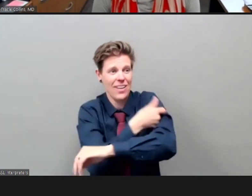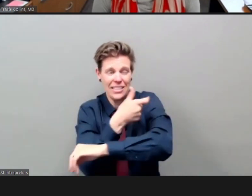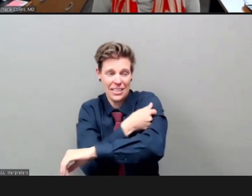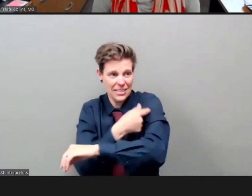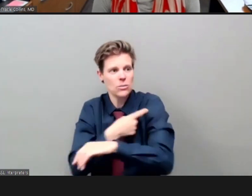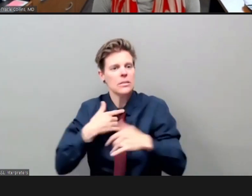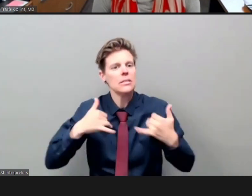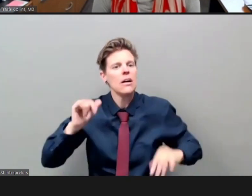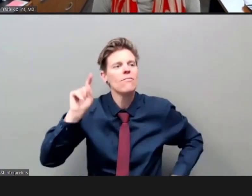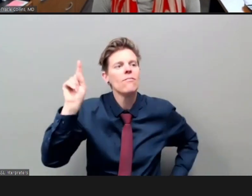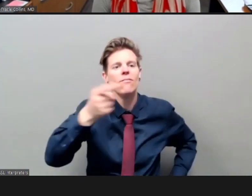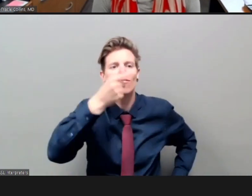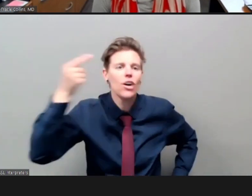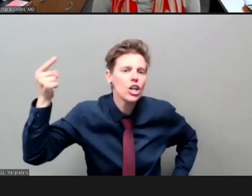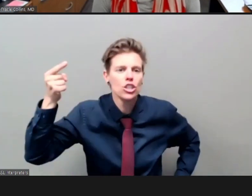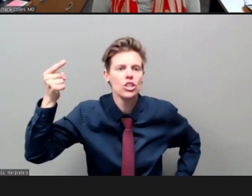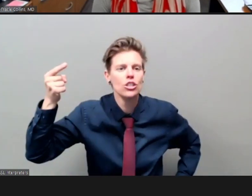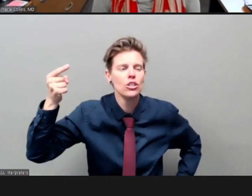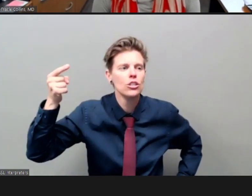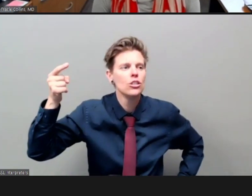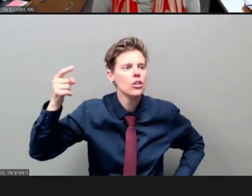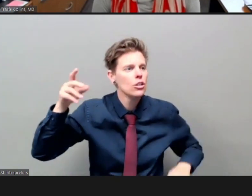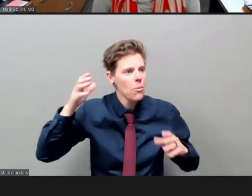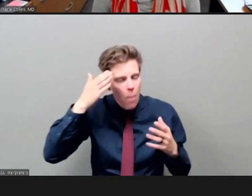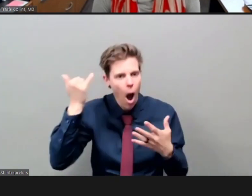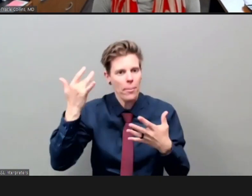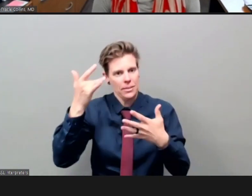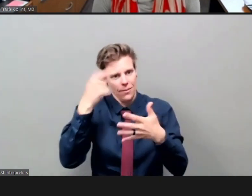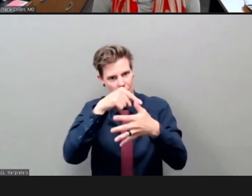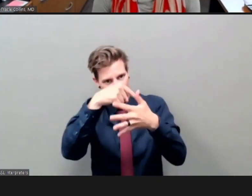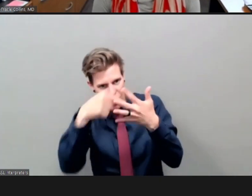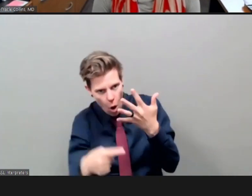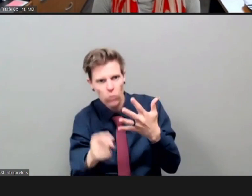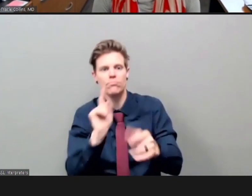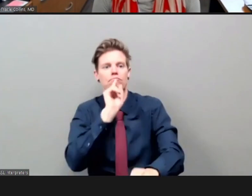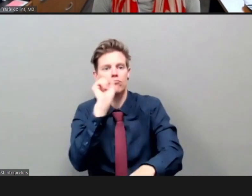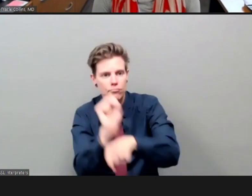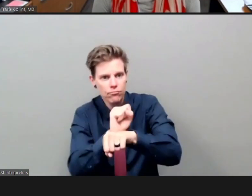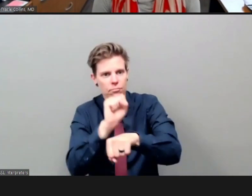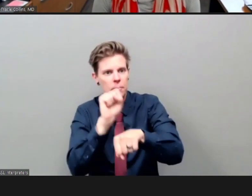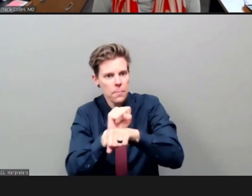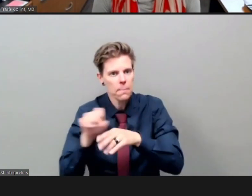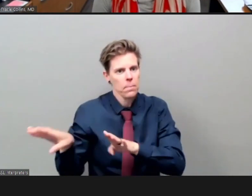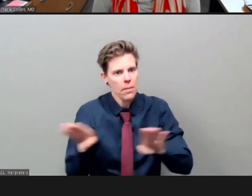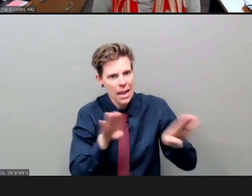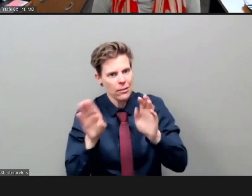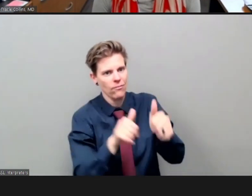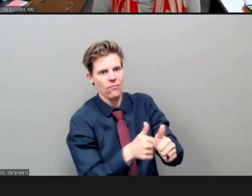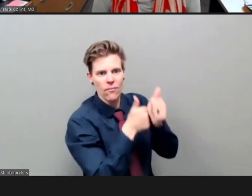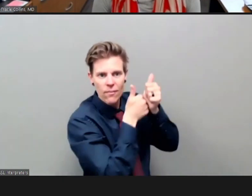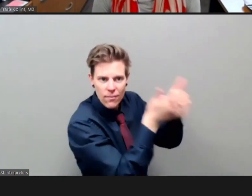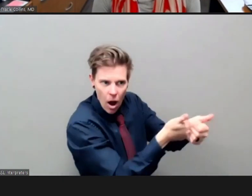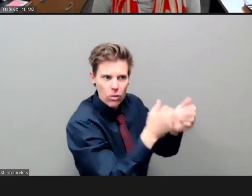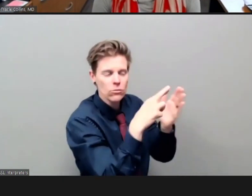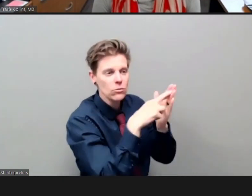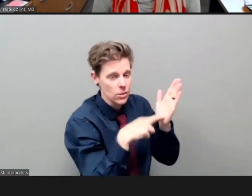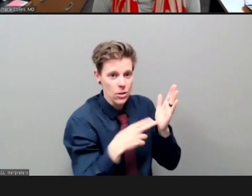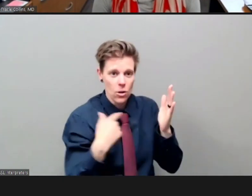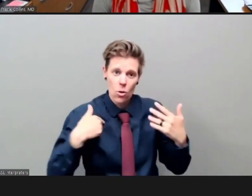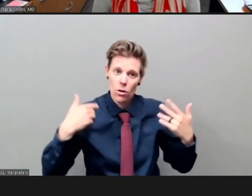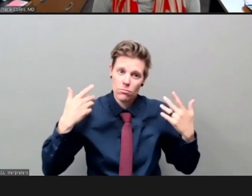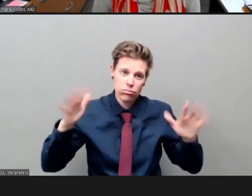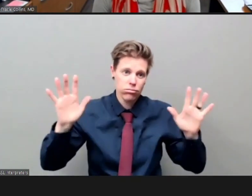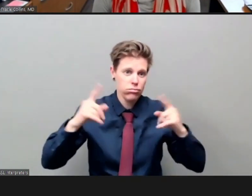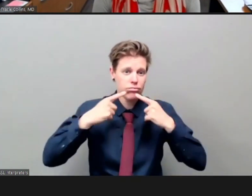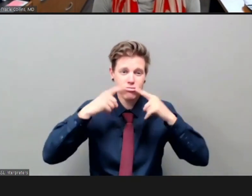using those safety guardrails, we are successfully reopening. We aren't